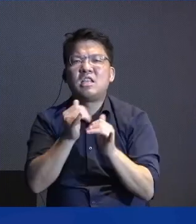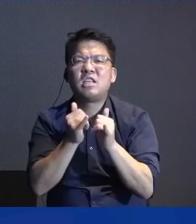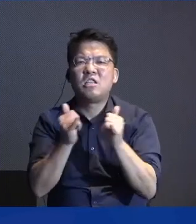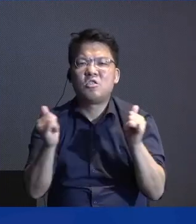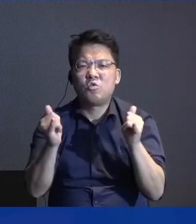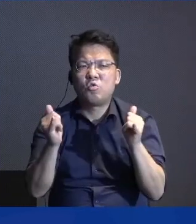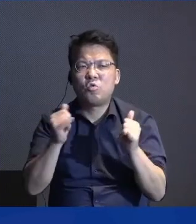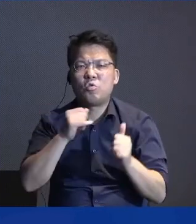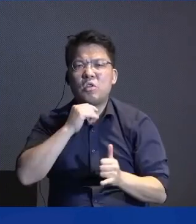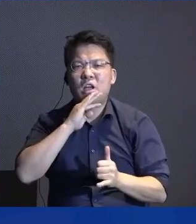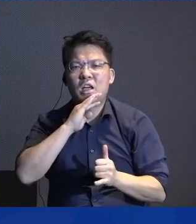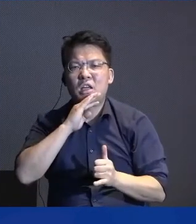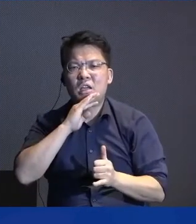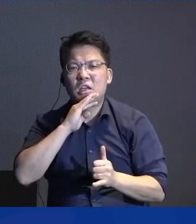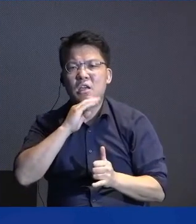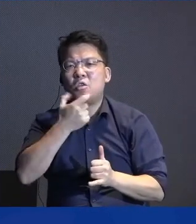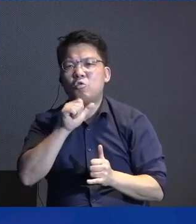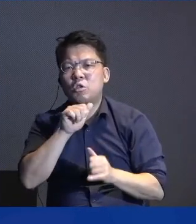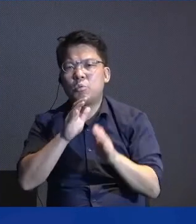a